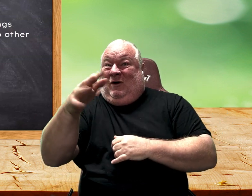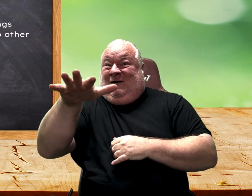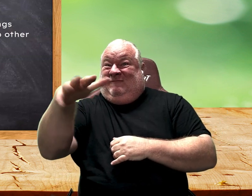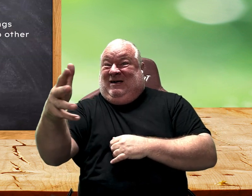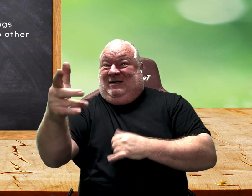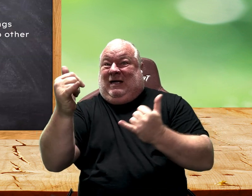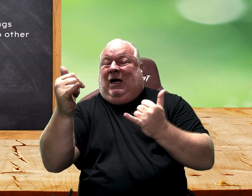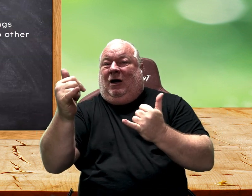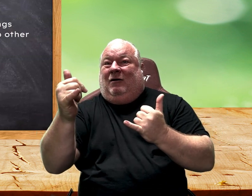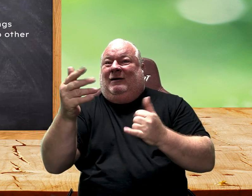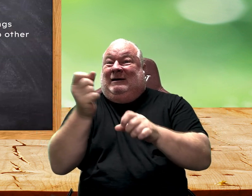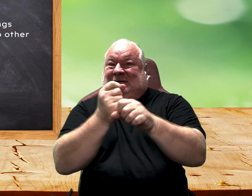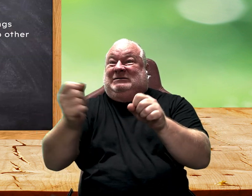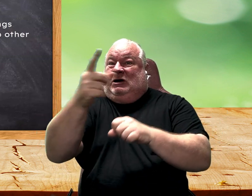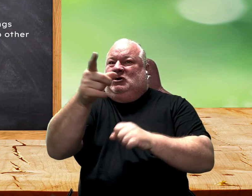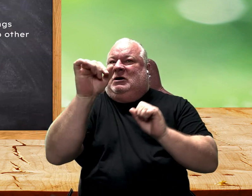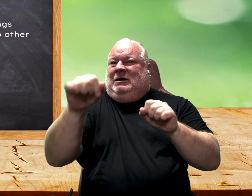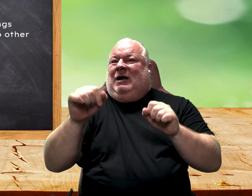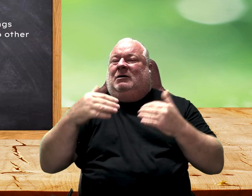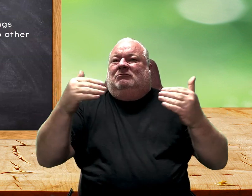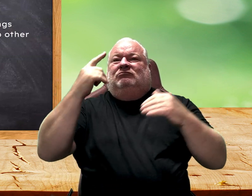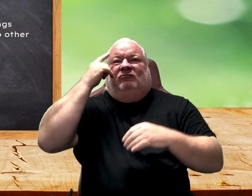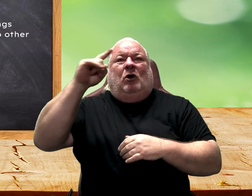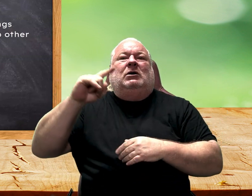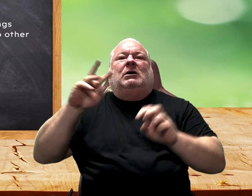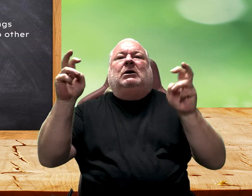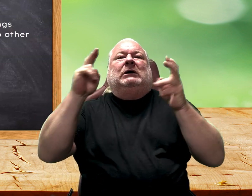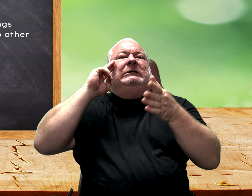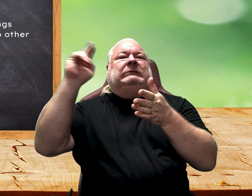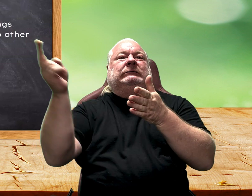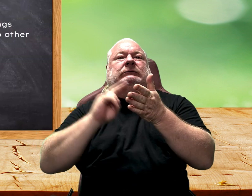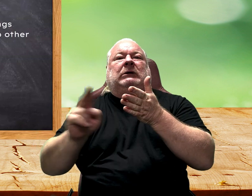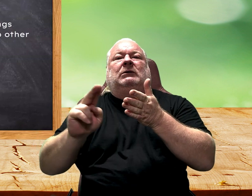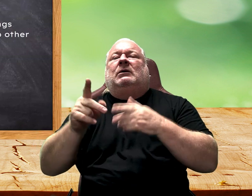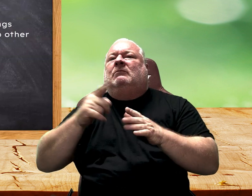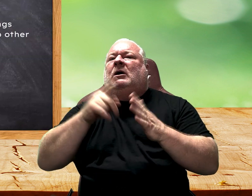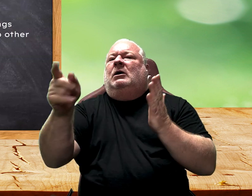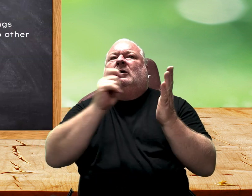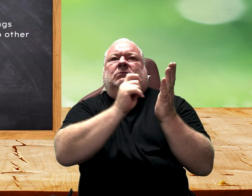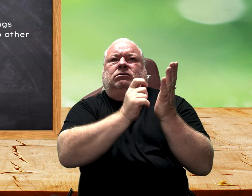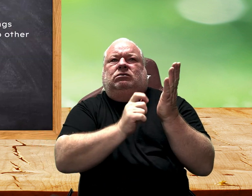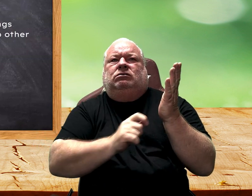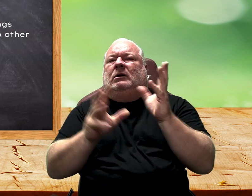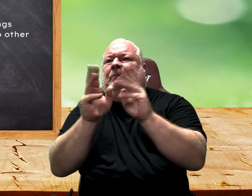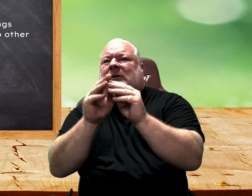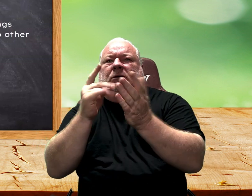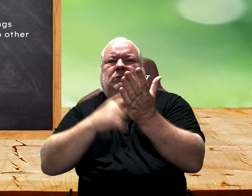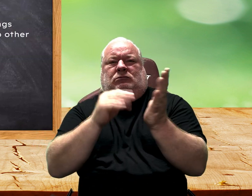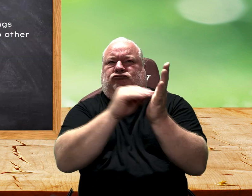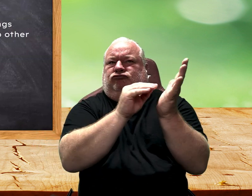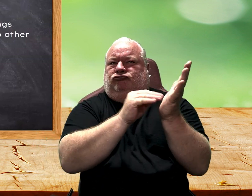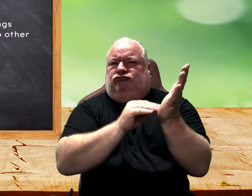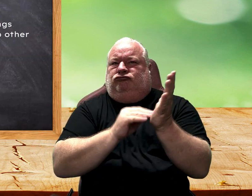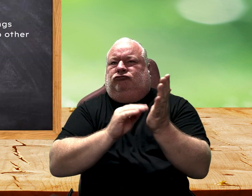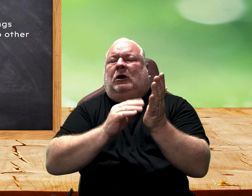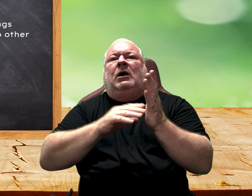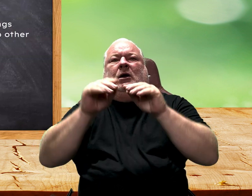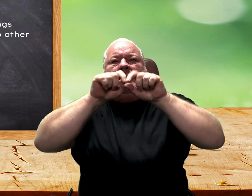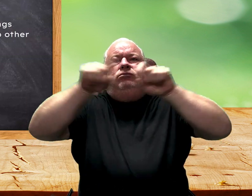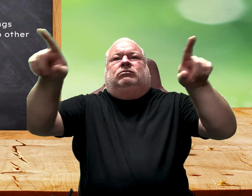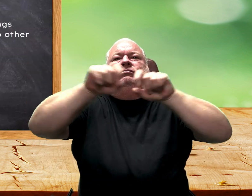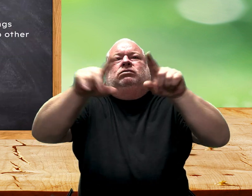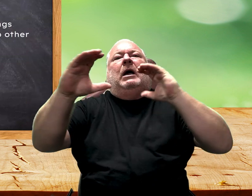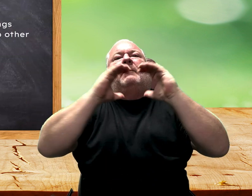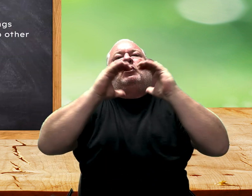current 4th graders and 5th graders may run for secretary. Secretary keeps notes of meetings and helps to communicate to other